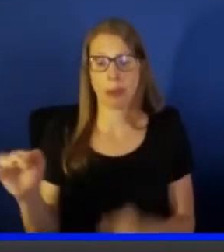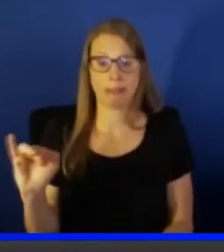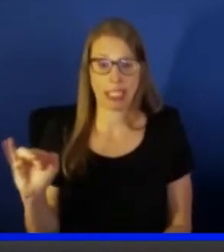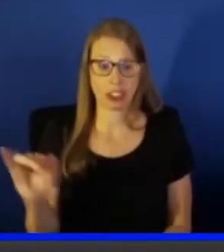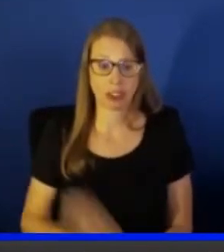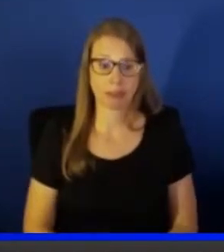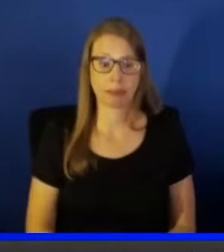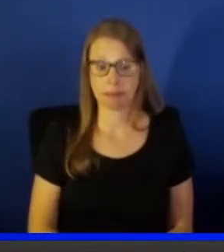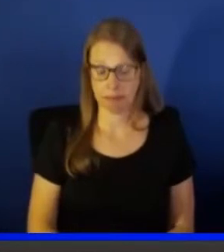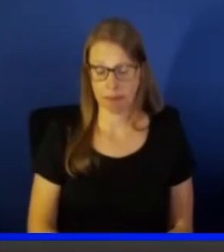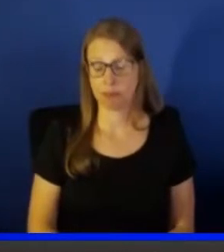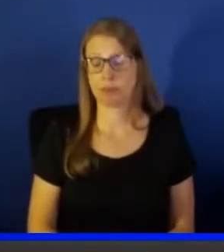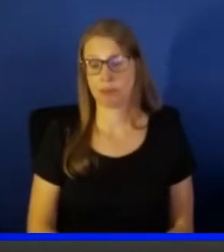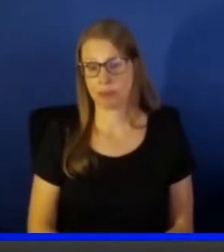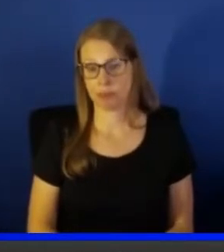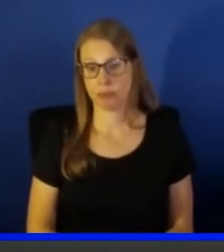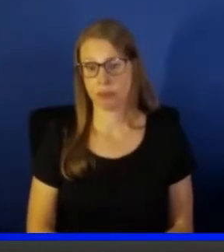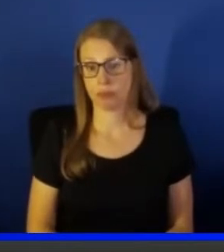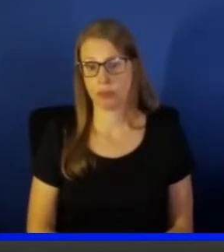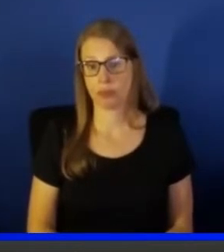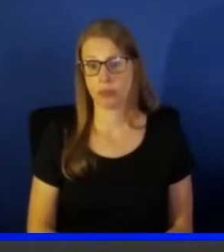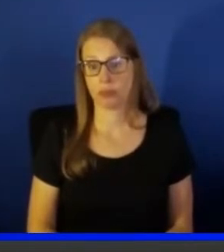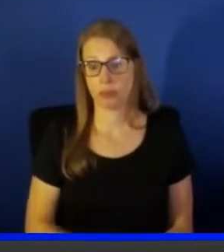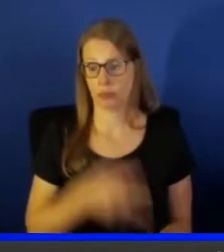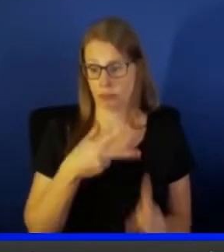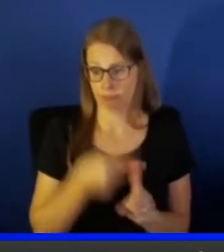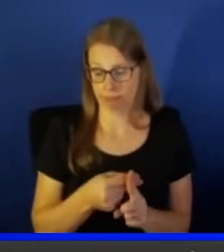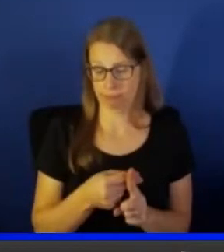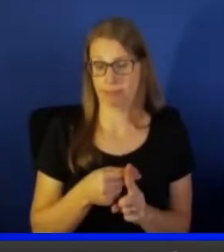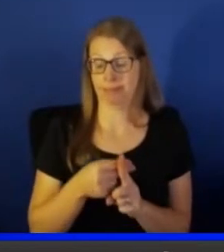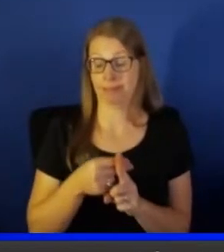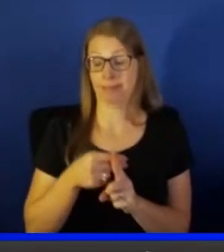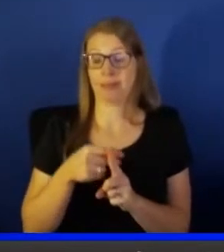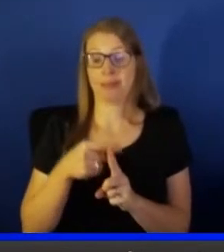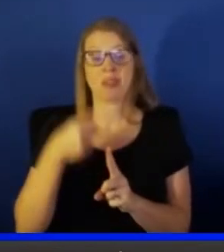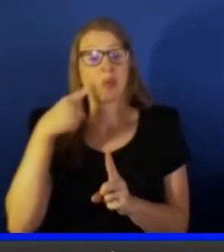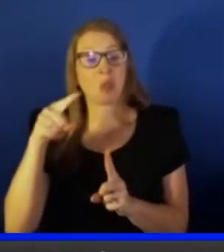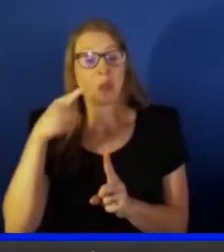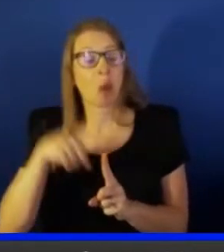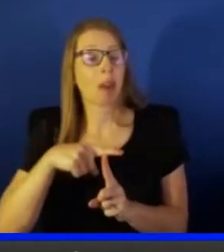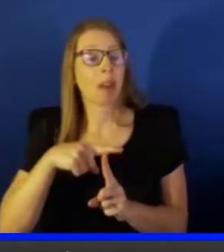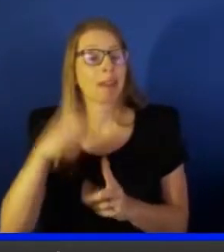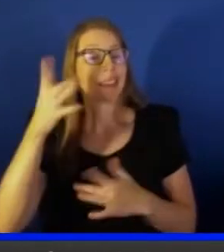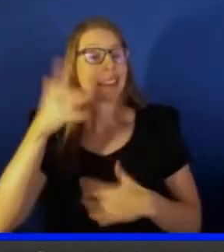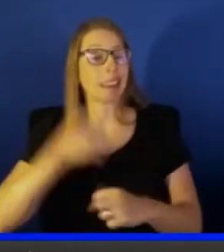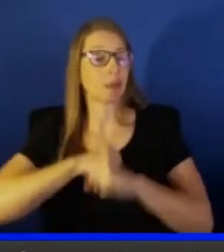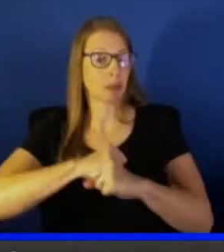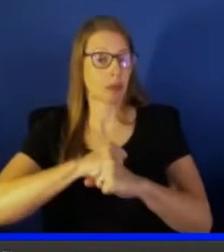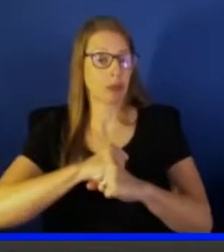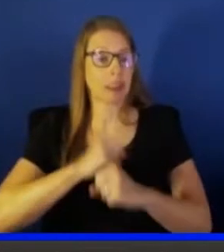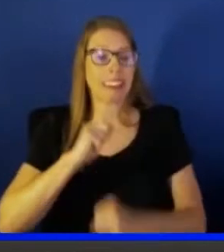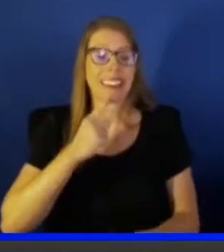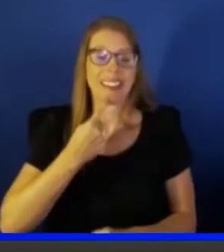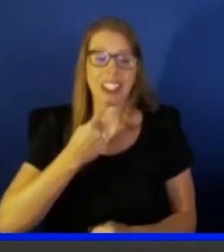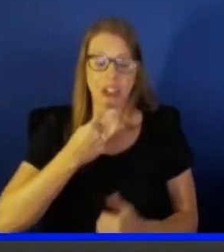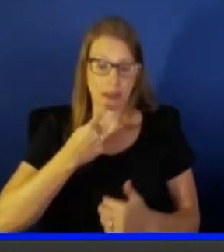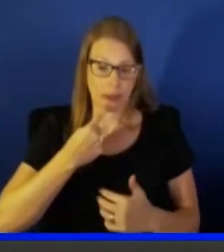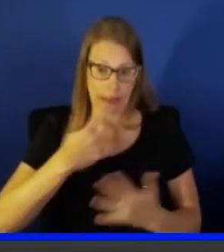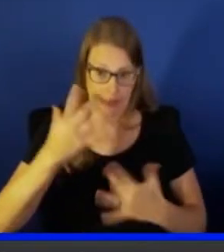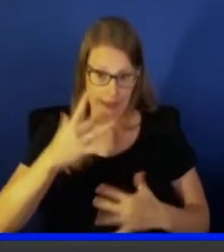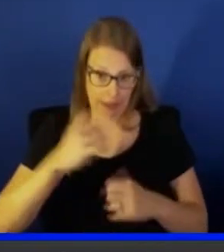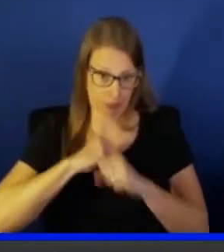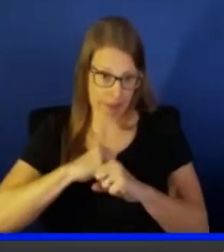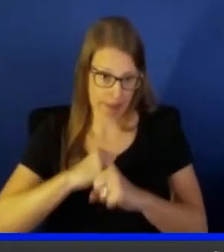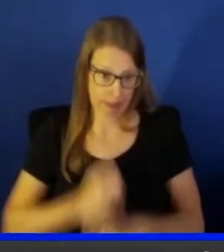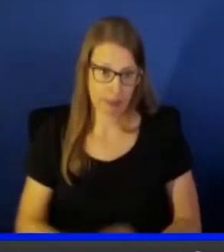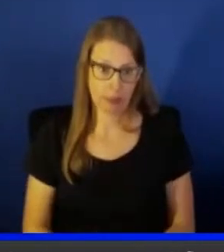that is where we need to start. Vaccines are intended to protect against disease, particularly severe disease. We know that these vaccines